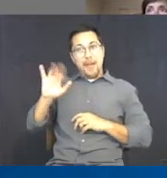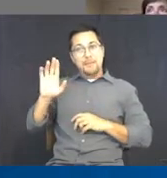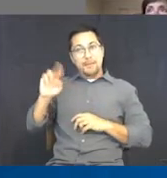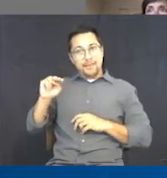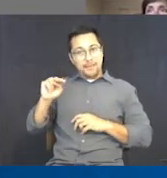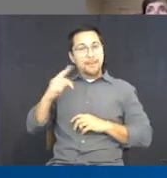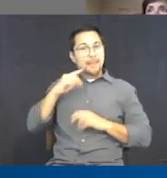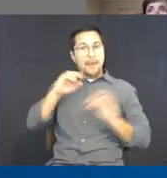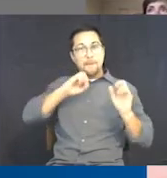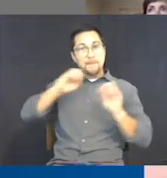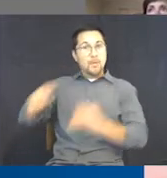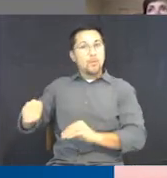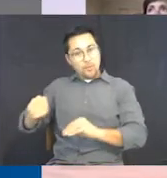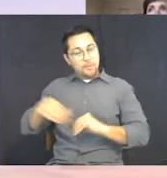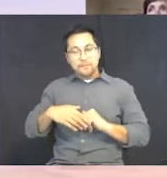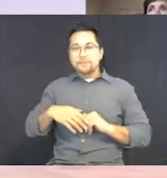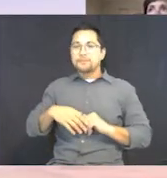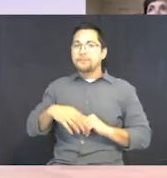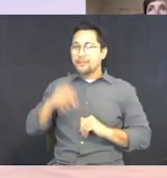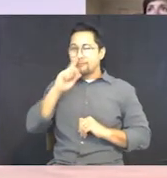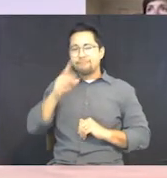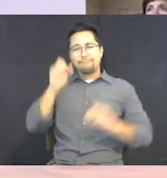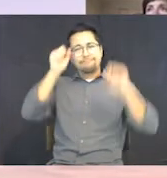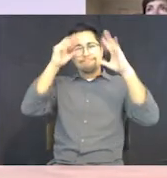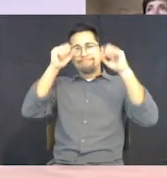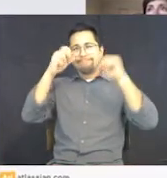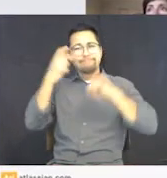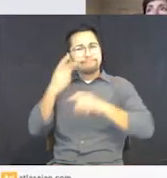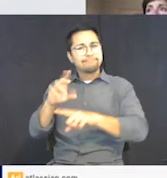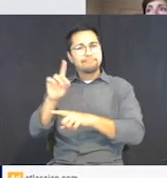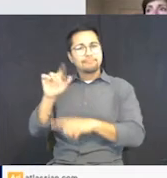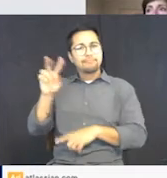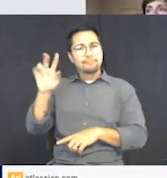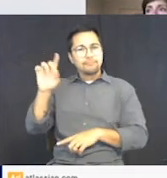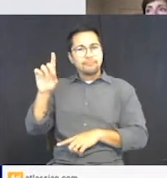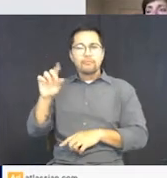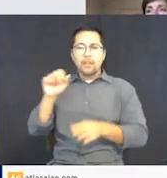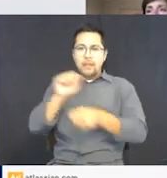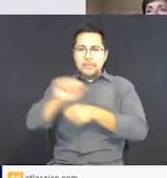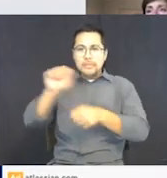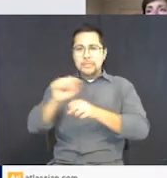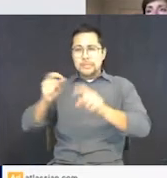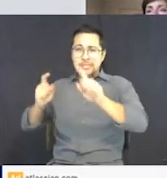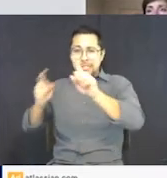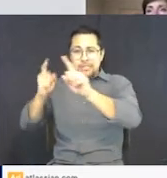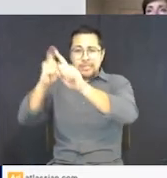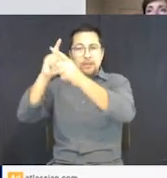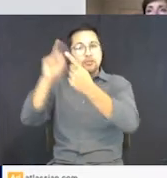new location.